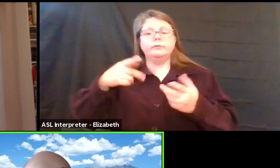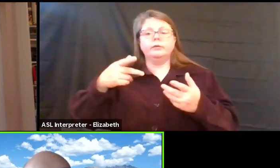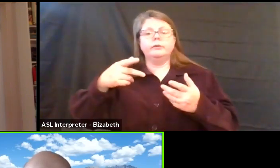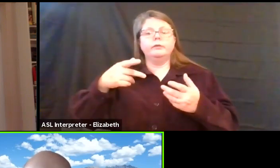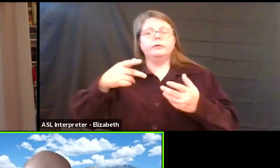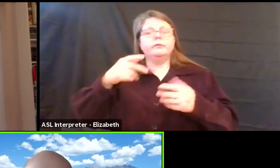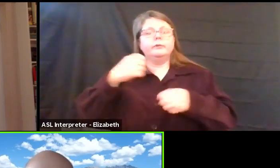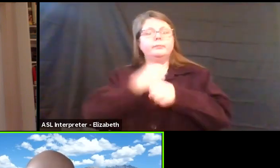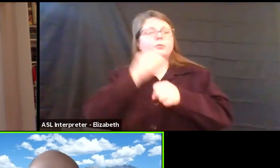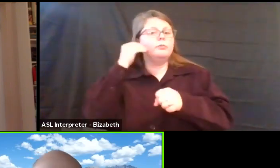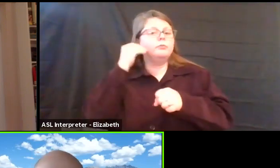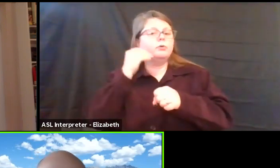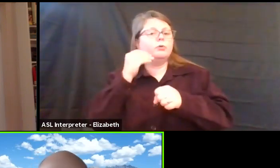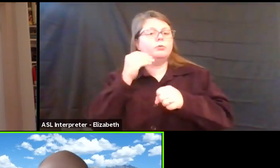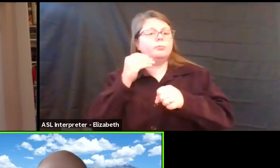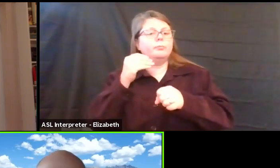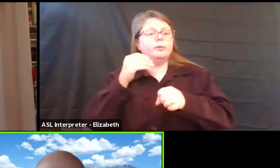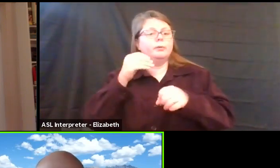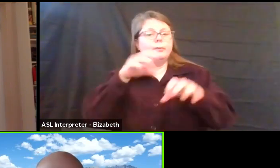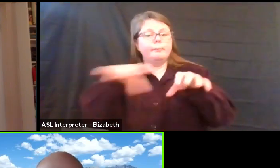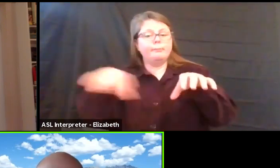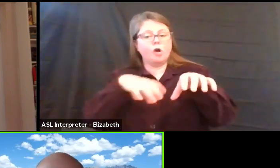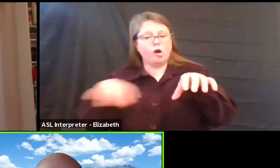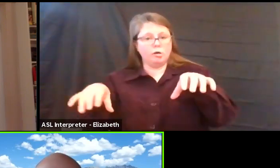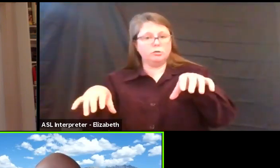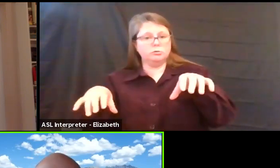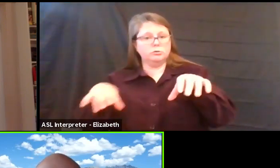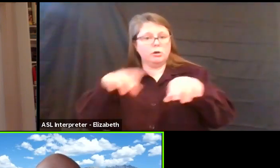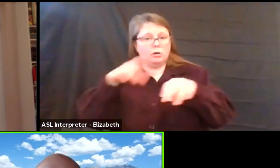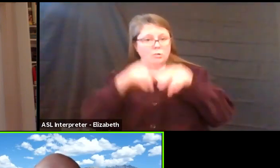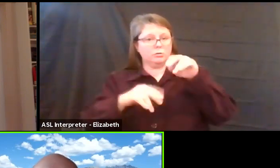a new home, that can be a complicated process.